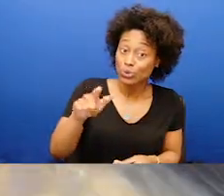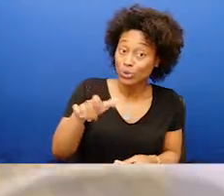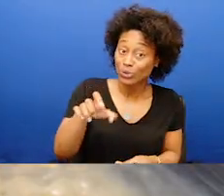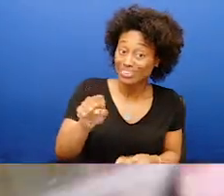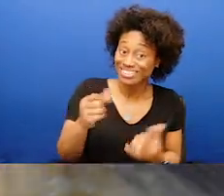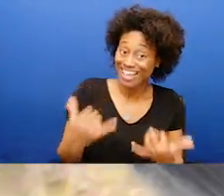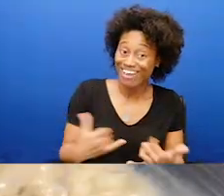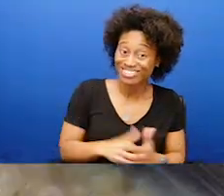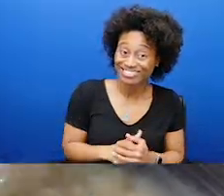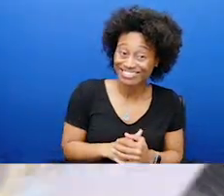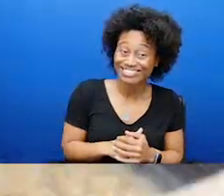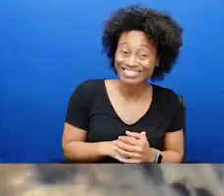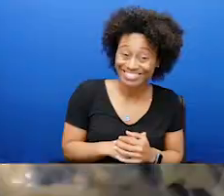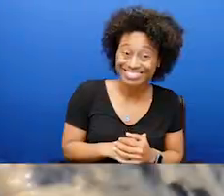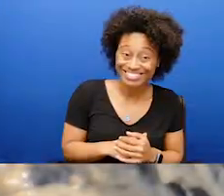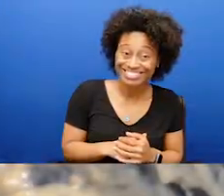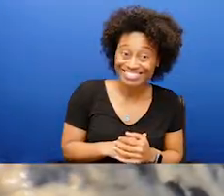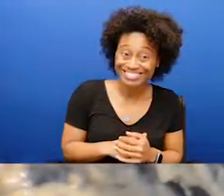combined.